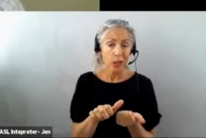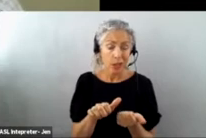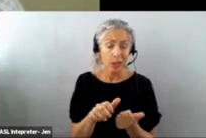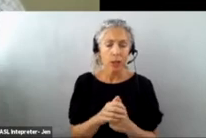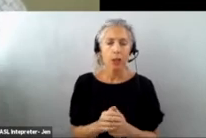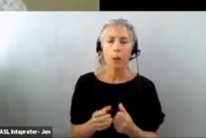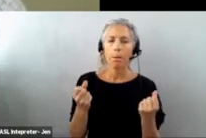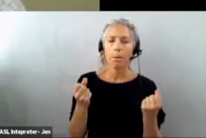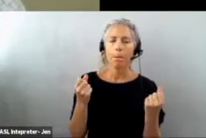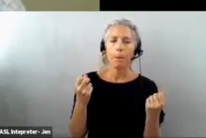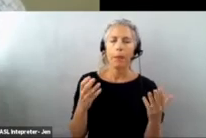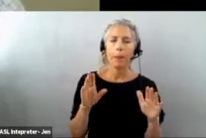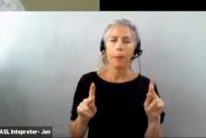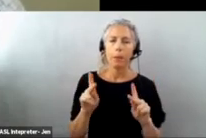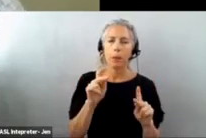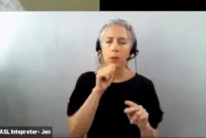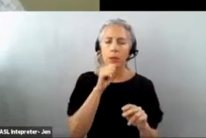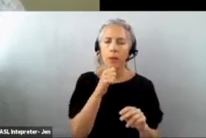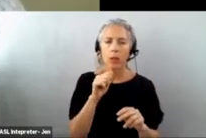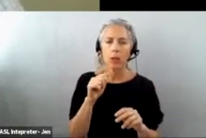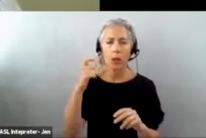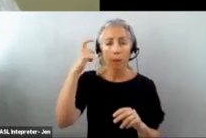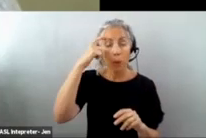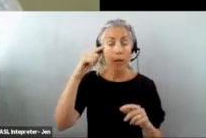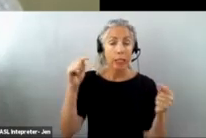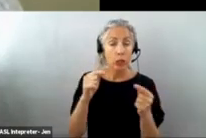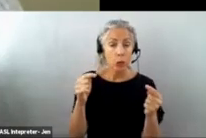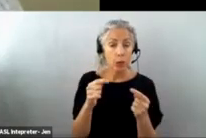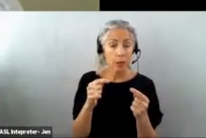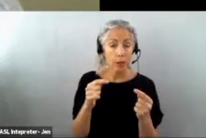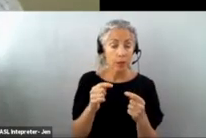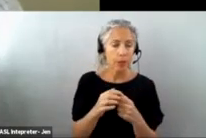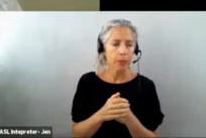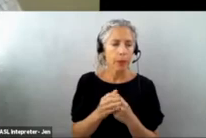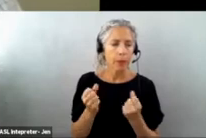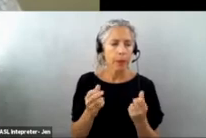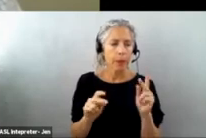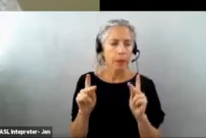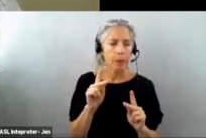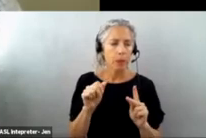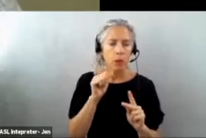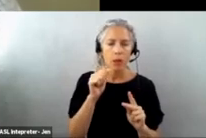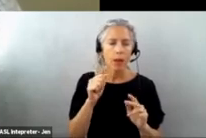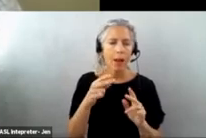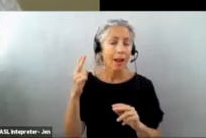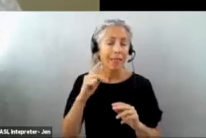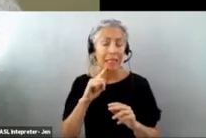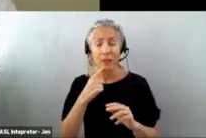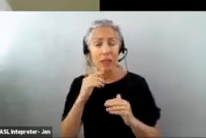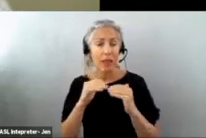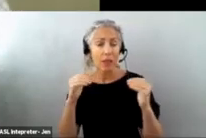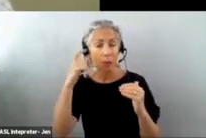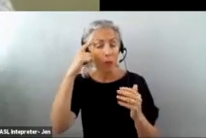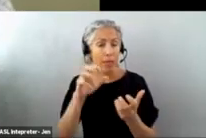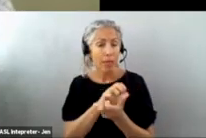many people who suffered anoxic brain injuries. So many of them who weren't at a very high severe level of brain